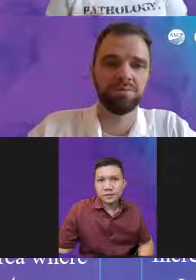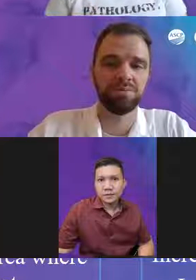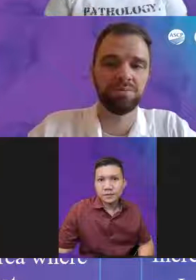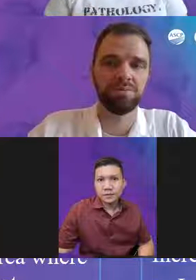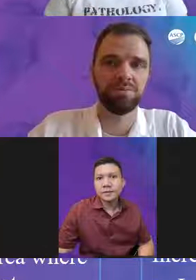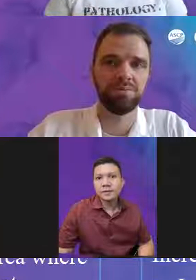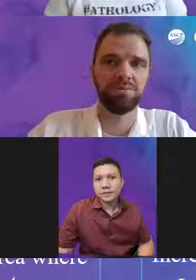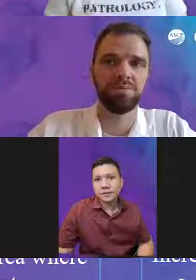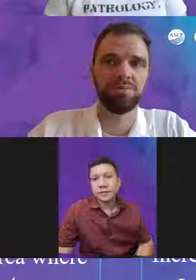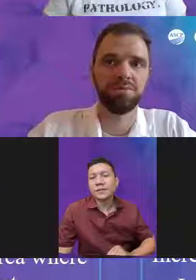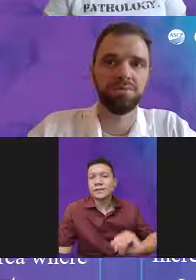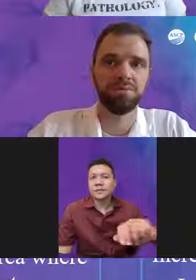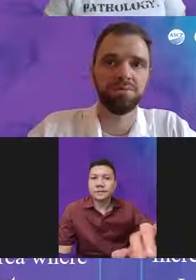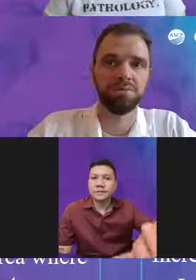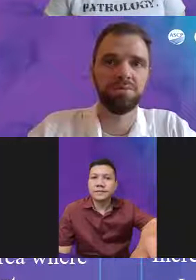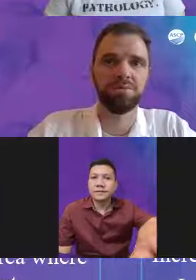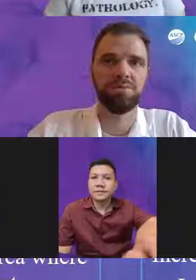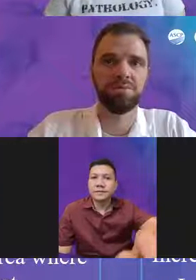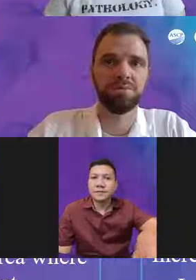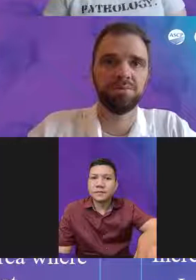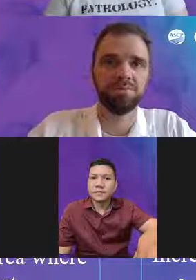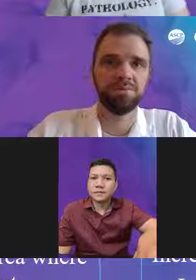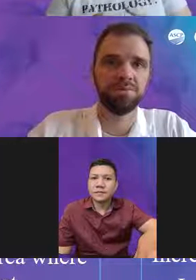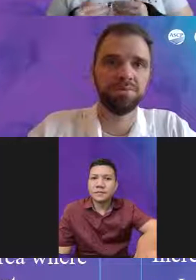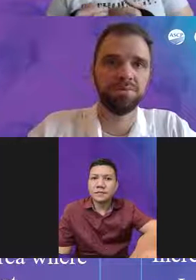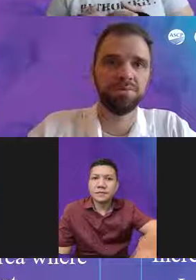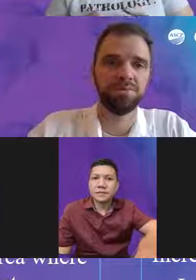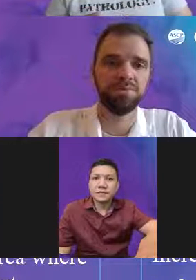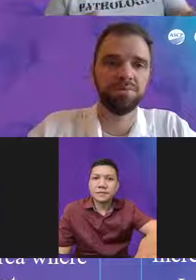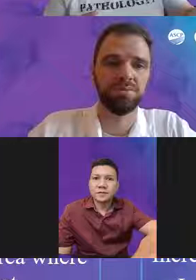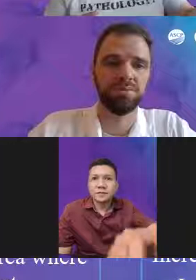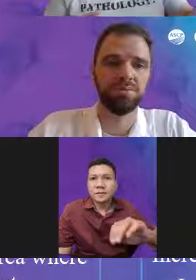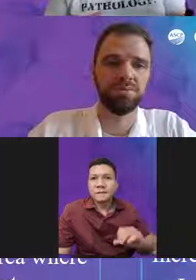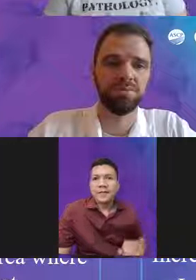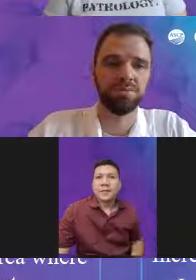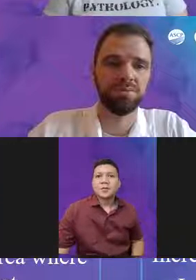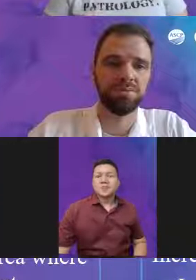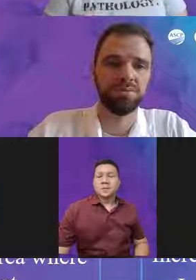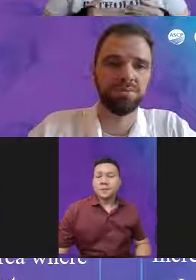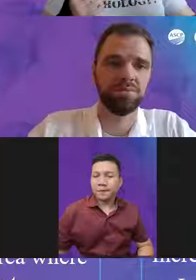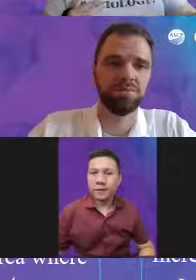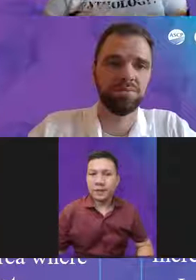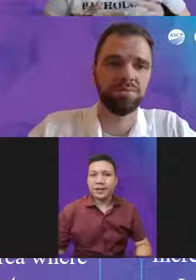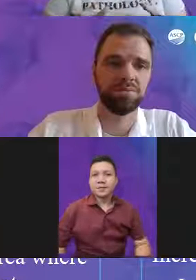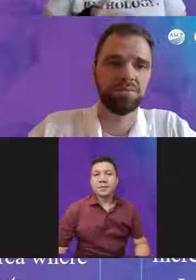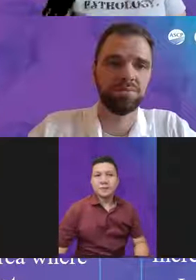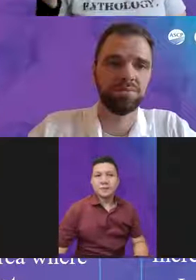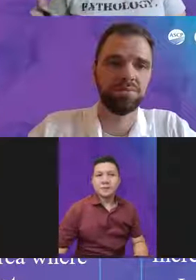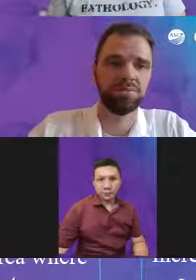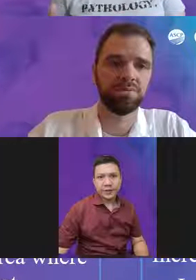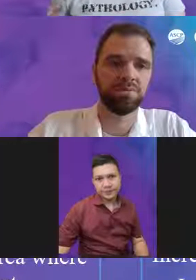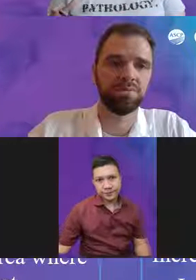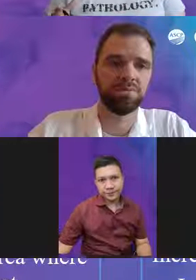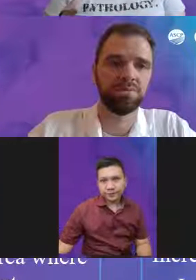at internal complexity because of how it stopped a current or an electrical current